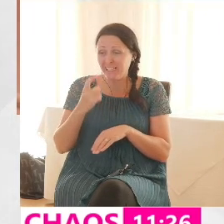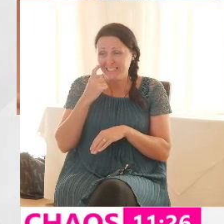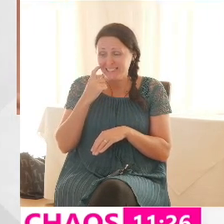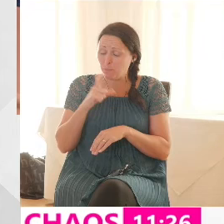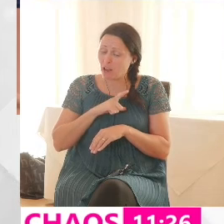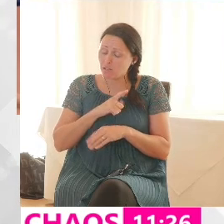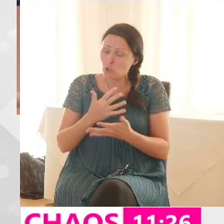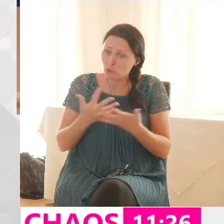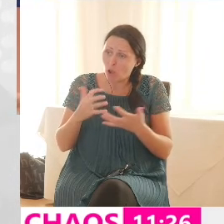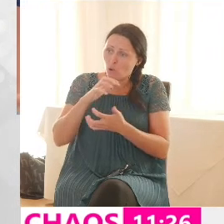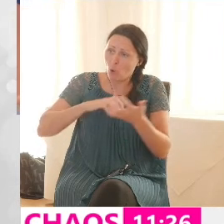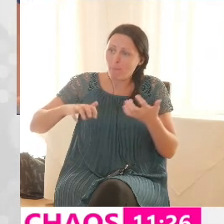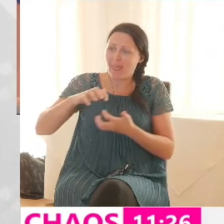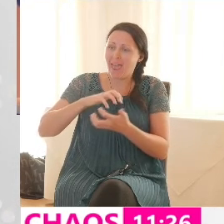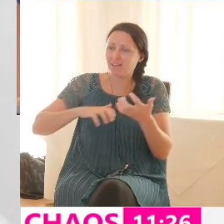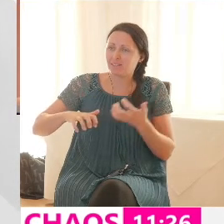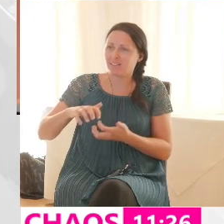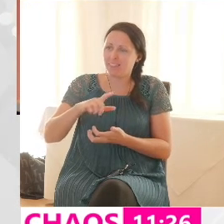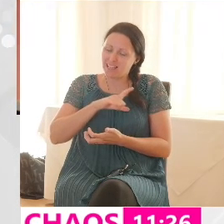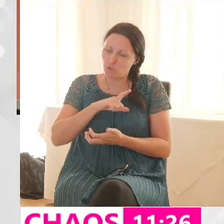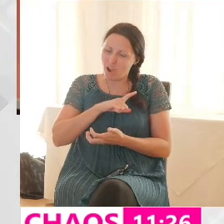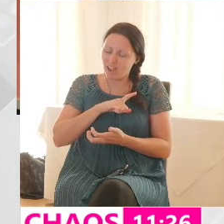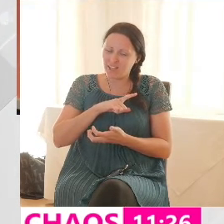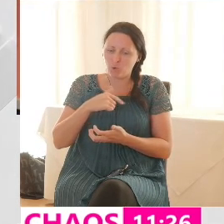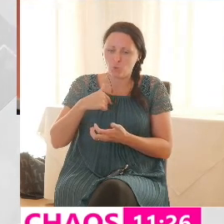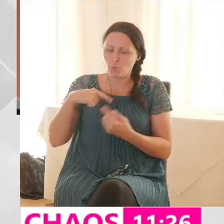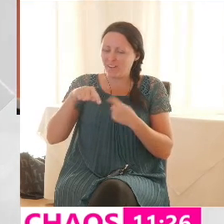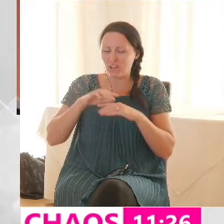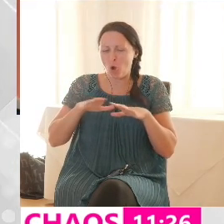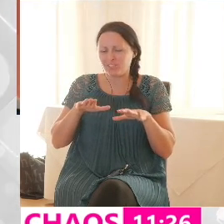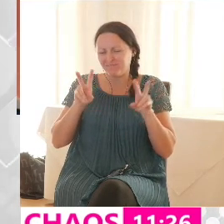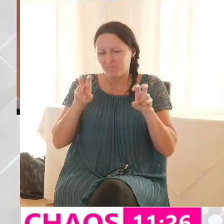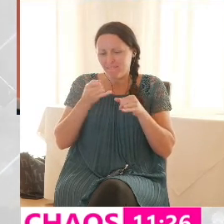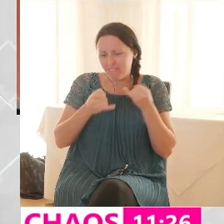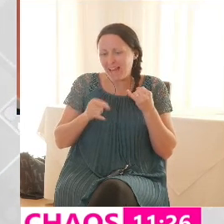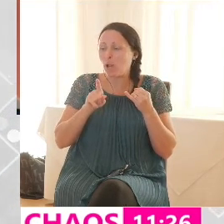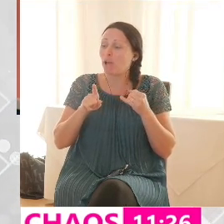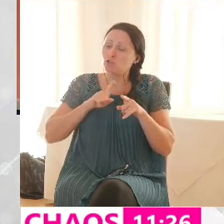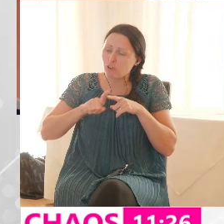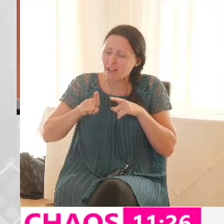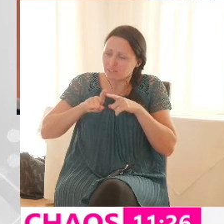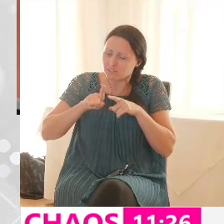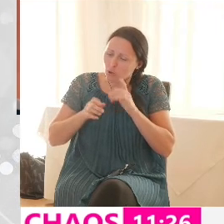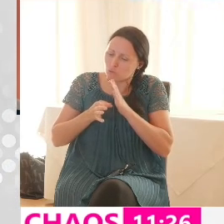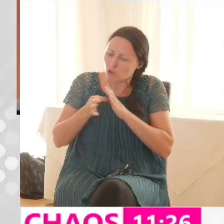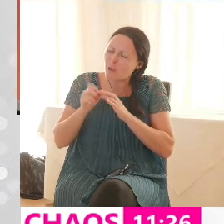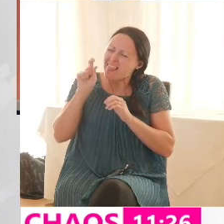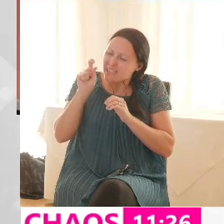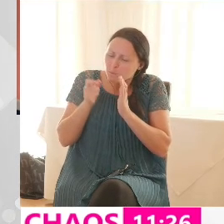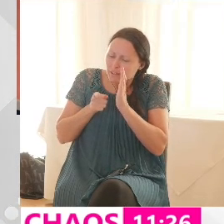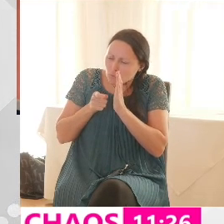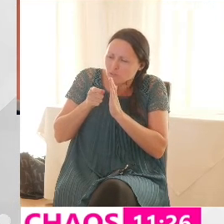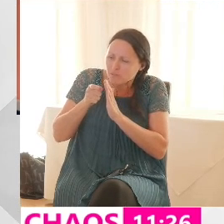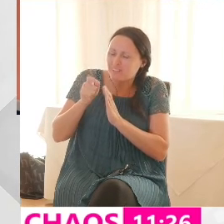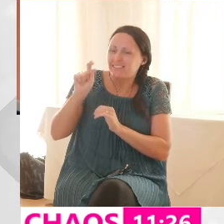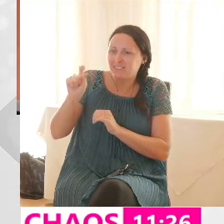why we have been not failing, we have been trying to improve, but a little bit of improvement.